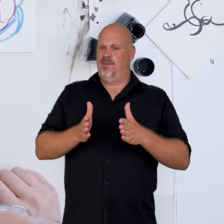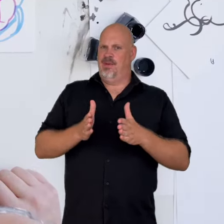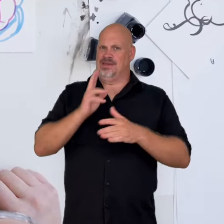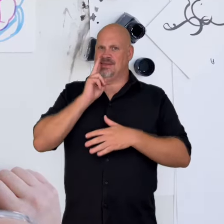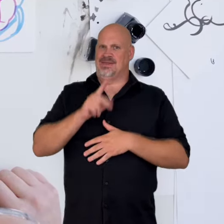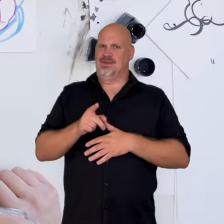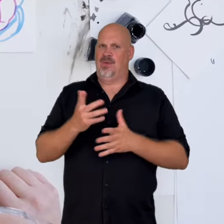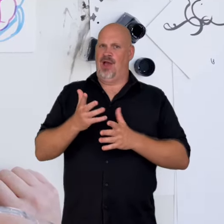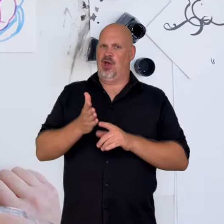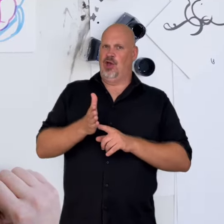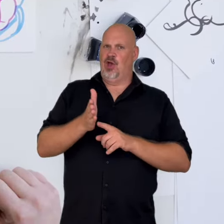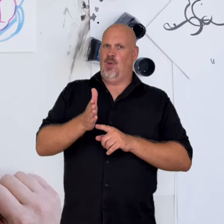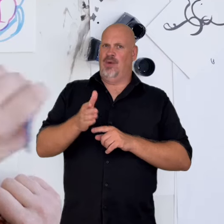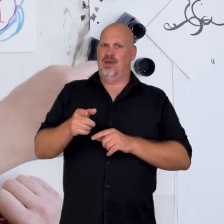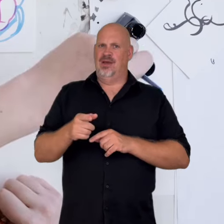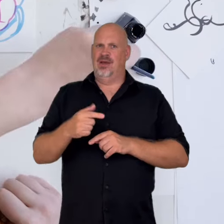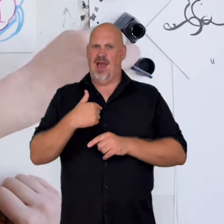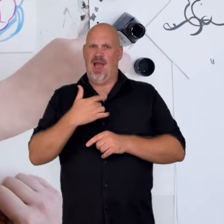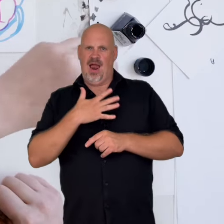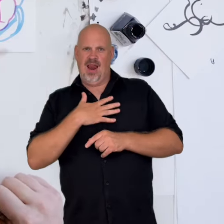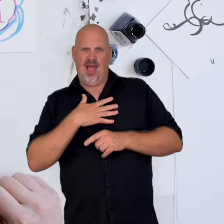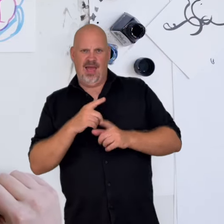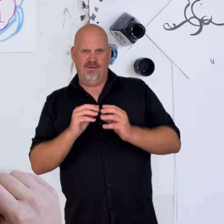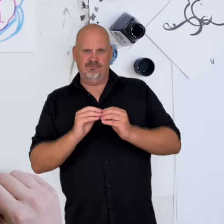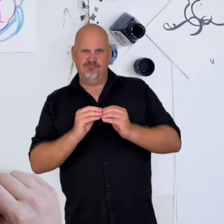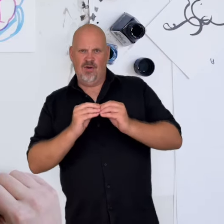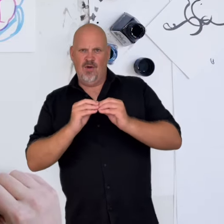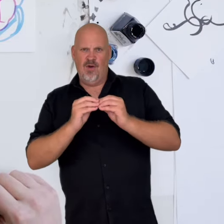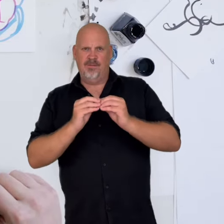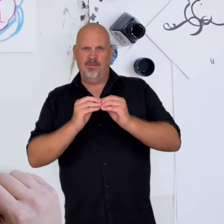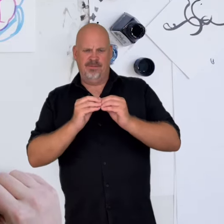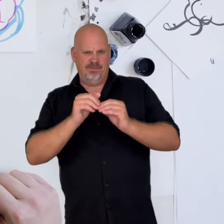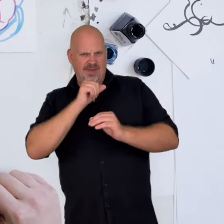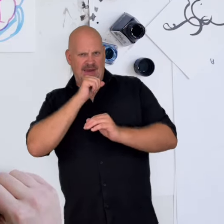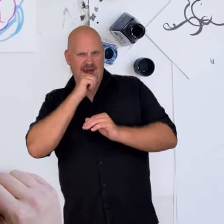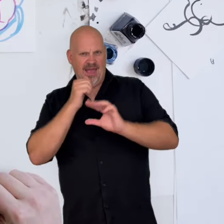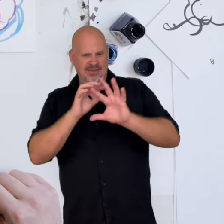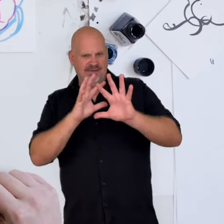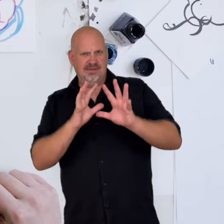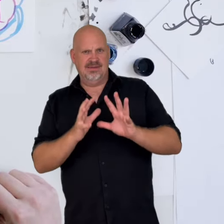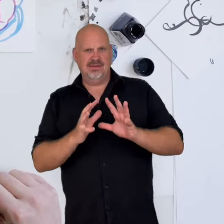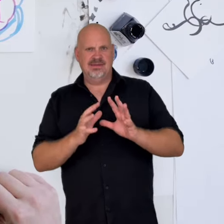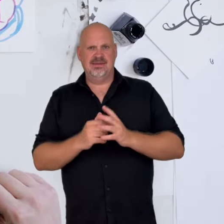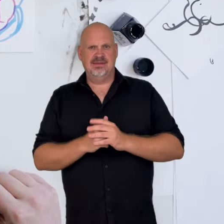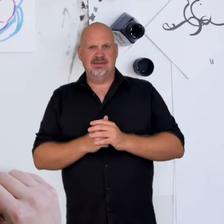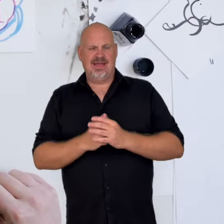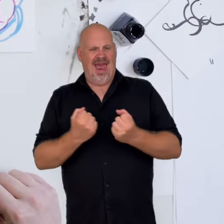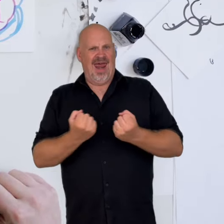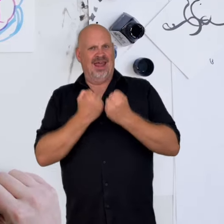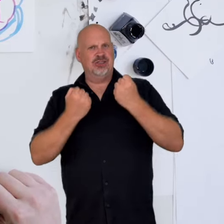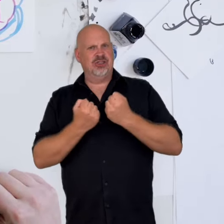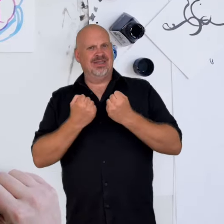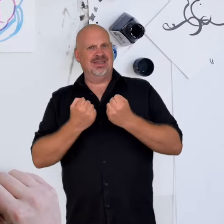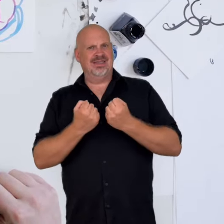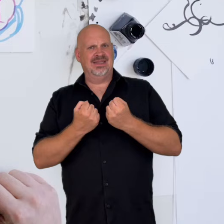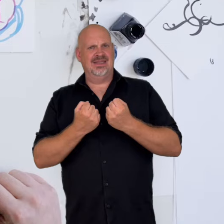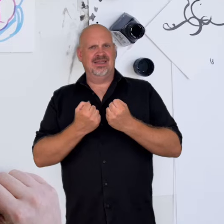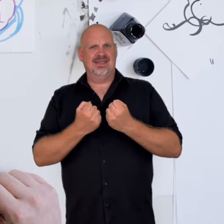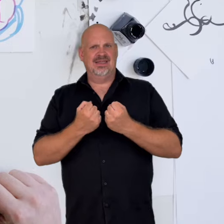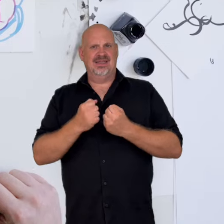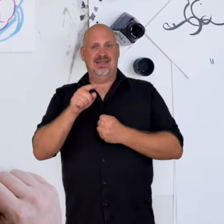colour and really play with colour, because often people are a bit afraid of using colour within artworks and drawings sometimes,